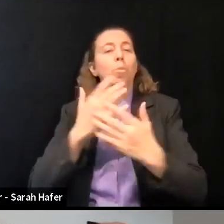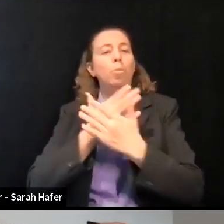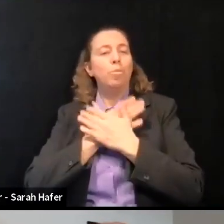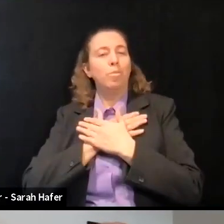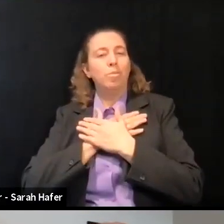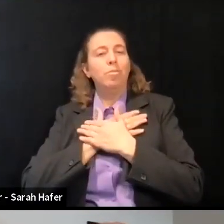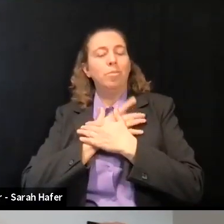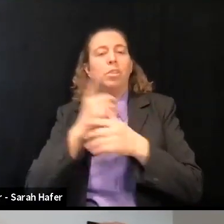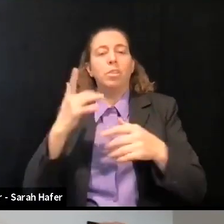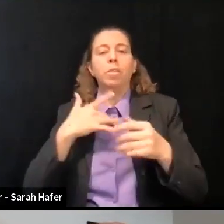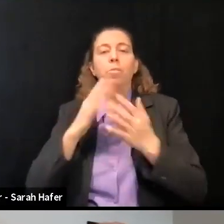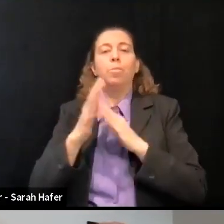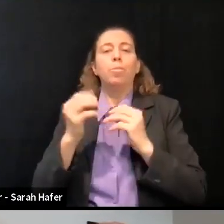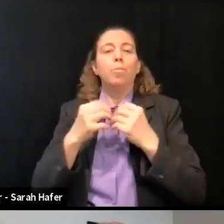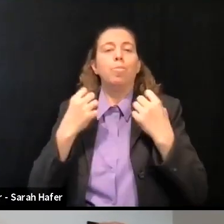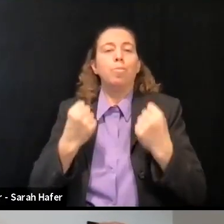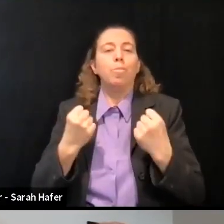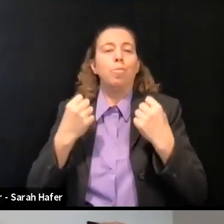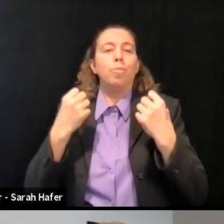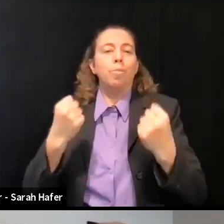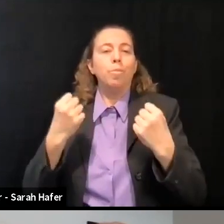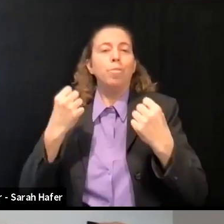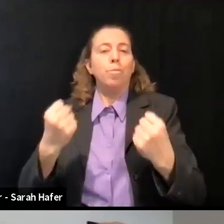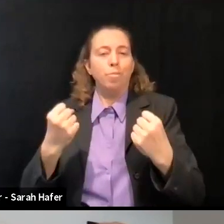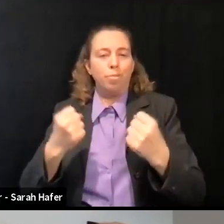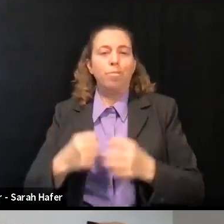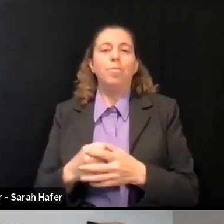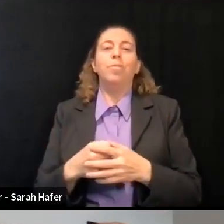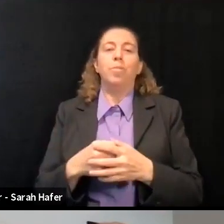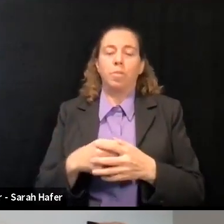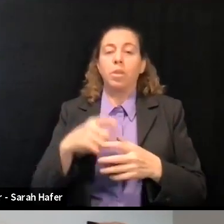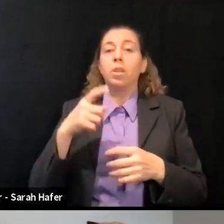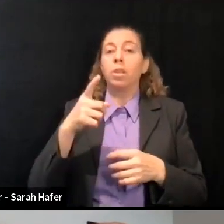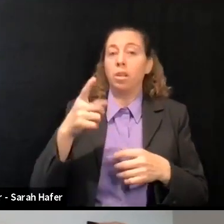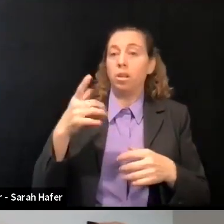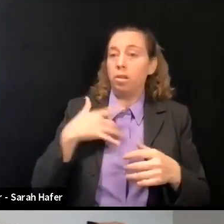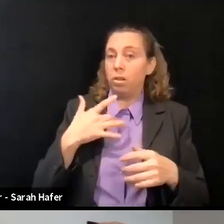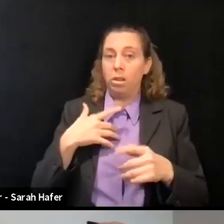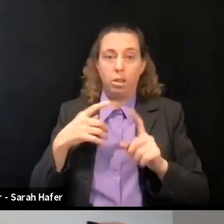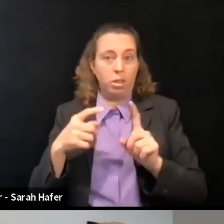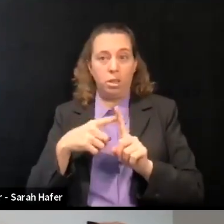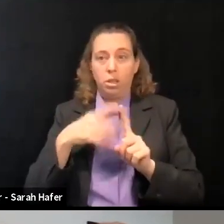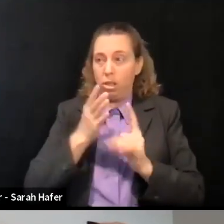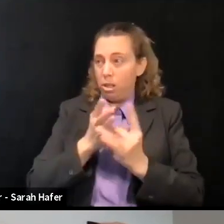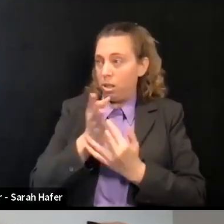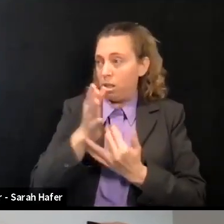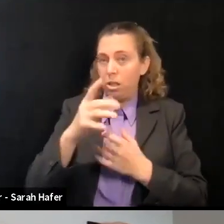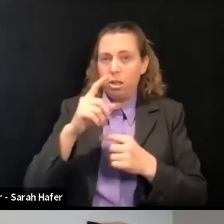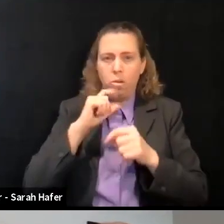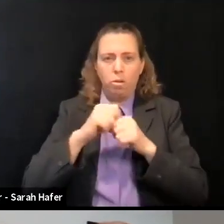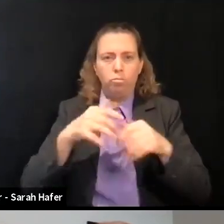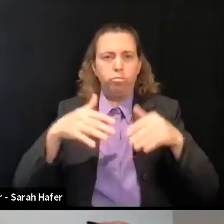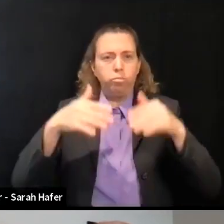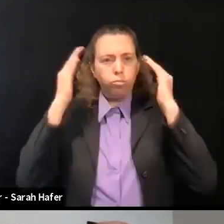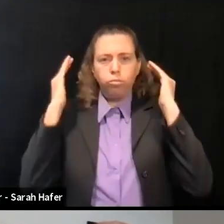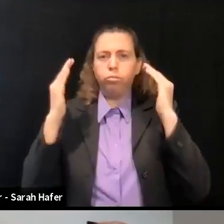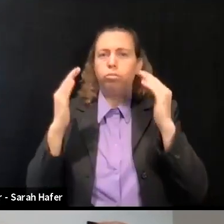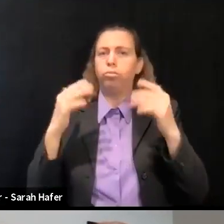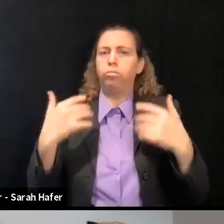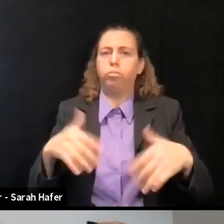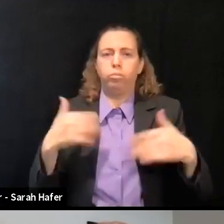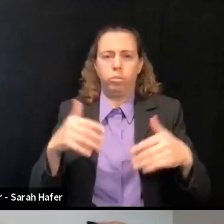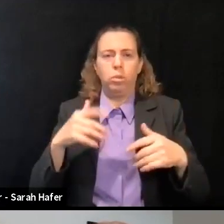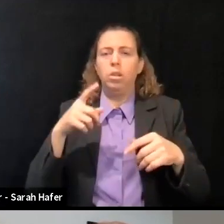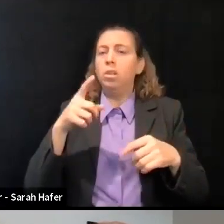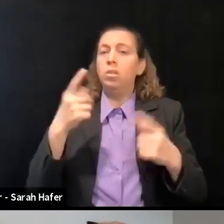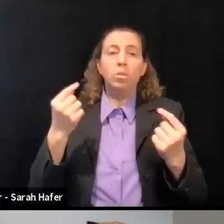those that maybe experience a lot of overwhelmed feelings with during this time, to take time to